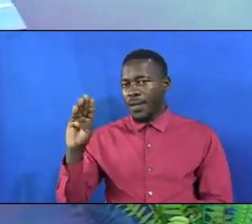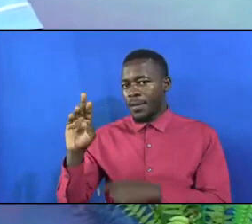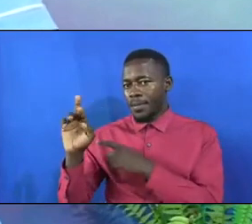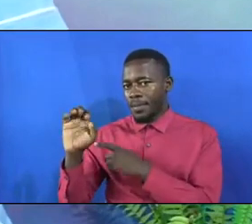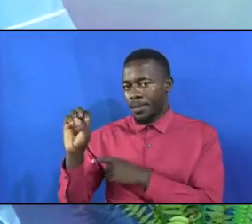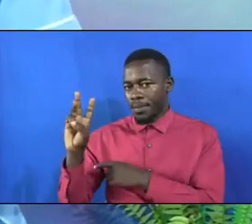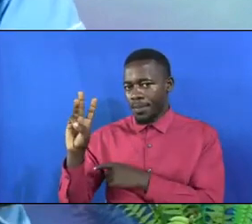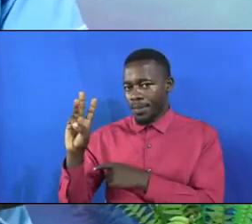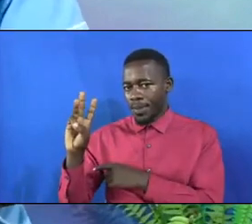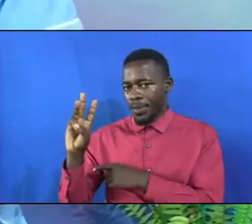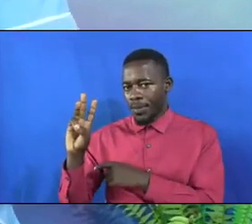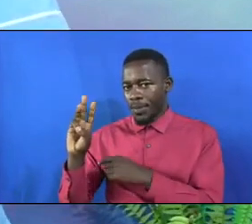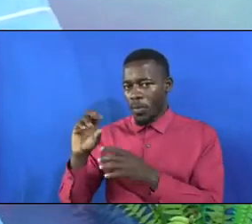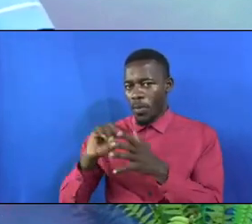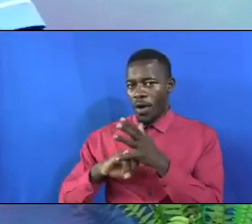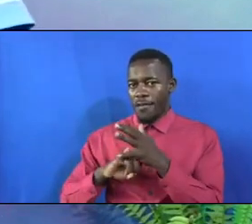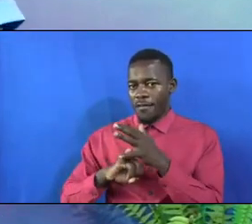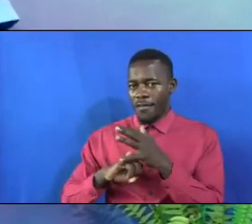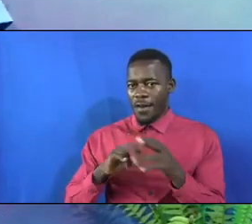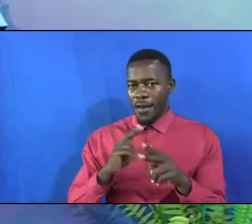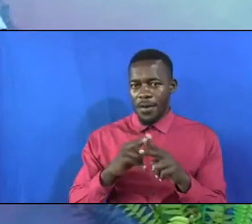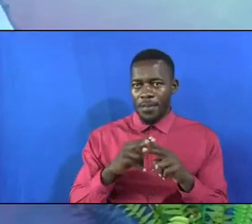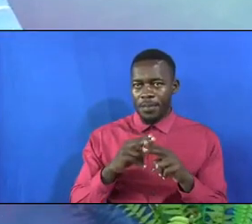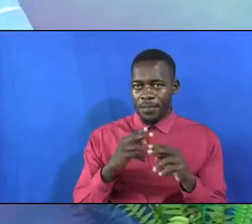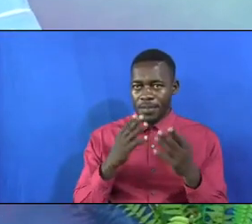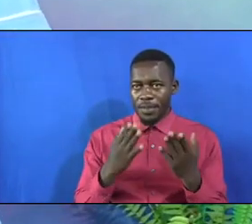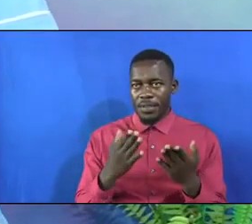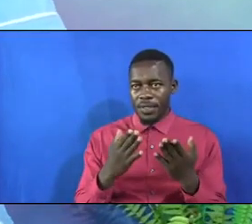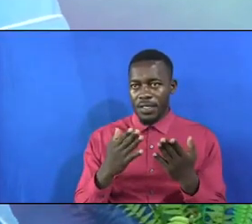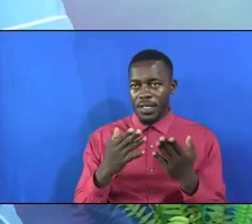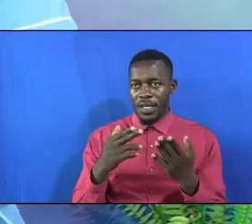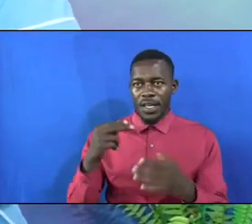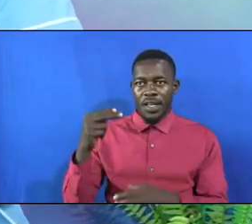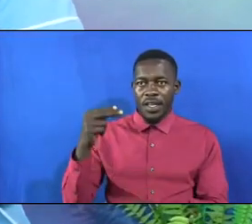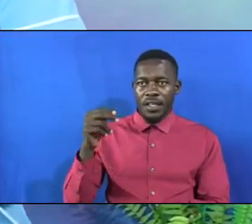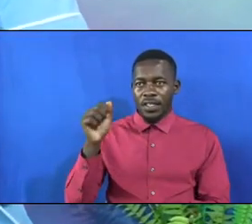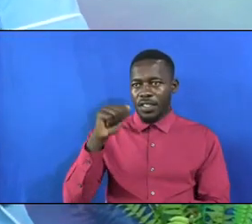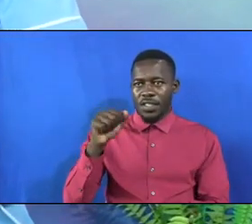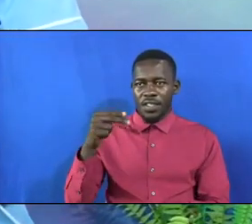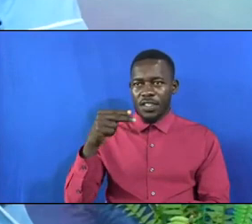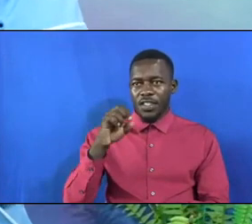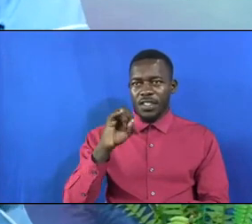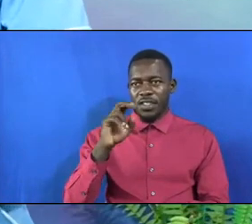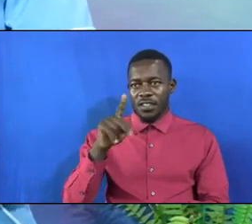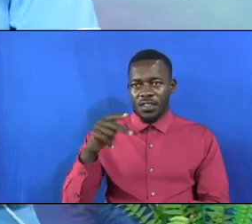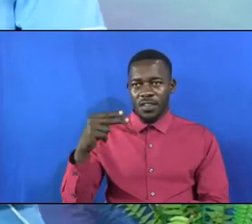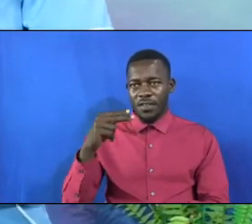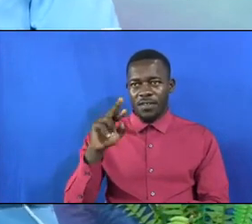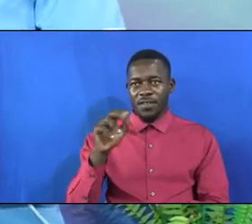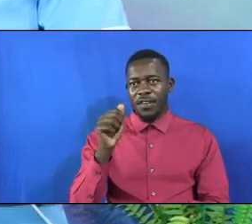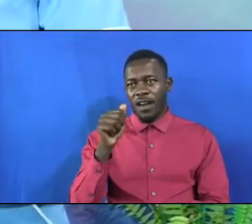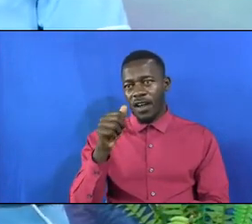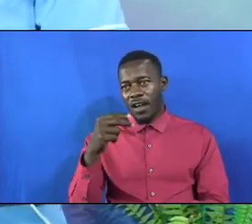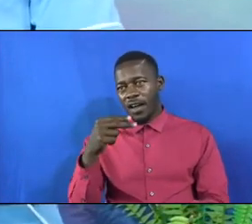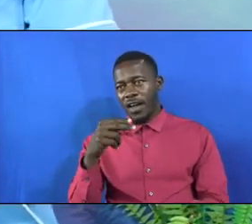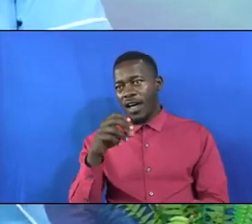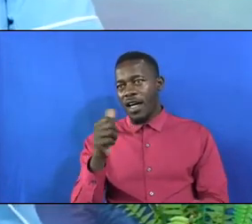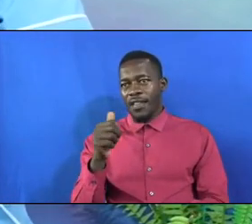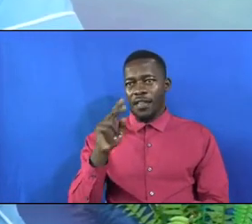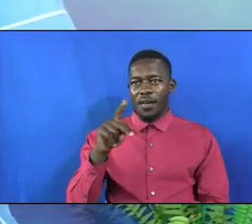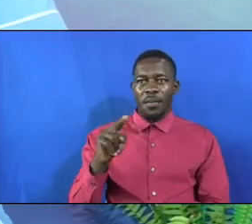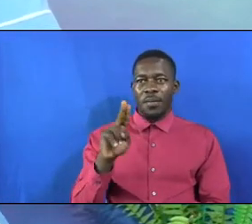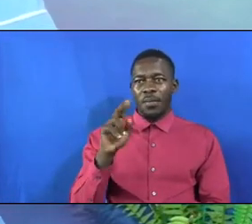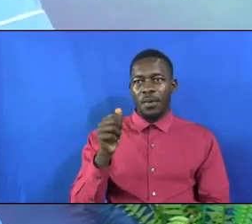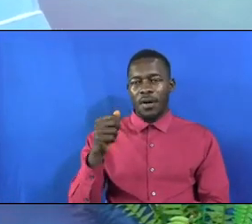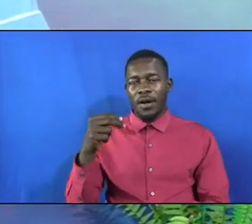midwives, whose names were Shifra and Pua, when you are helping the Hebrew women during